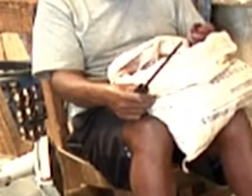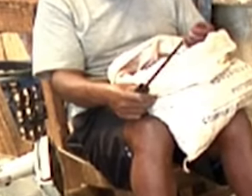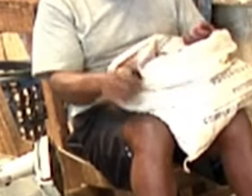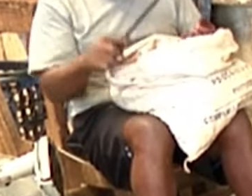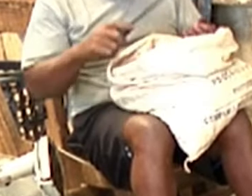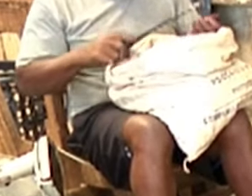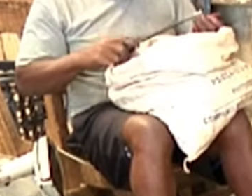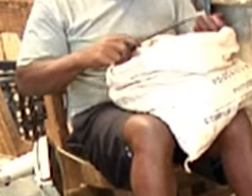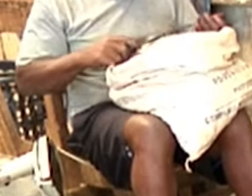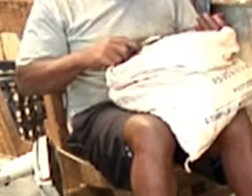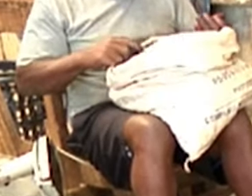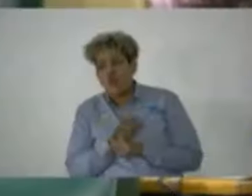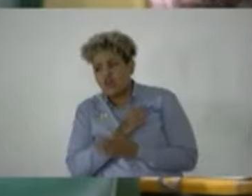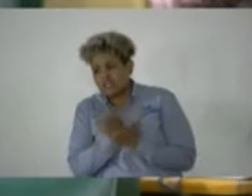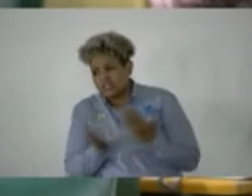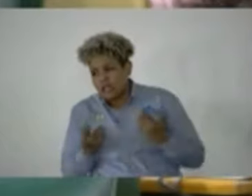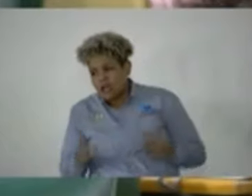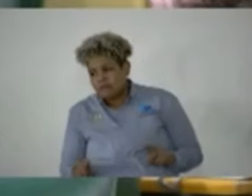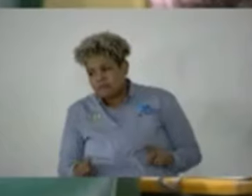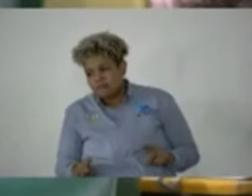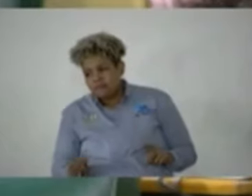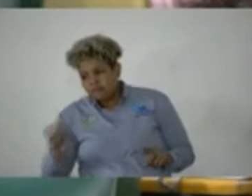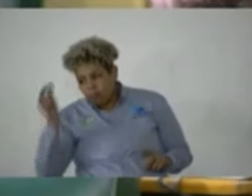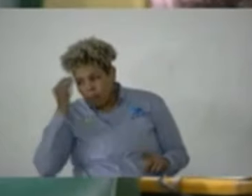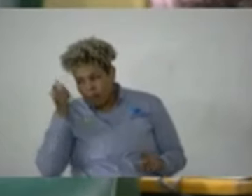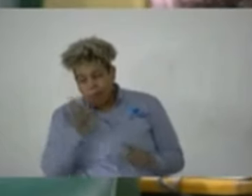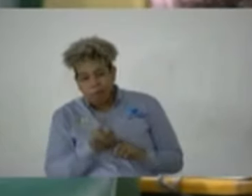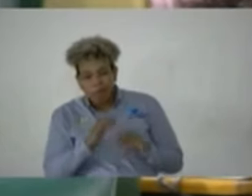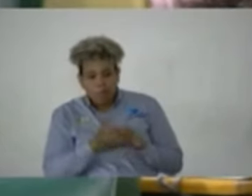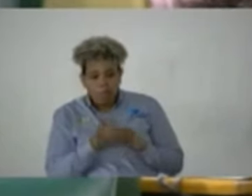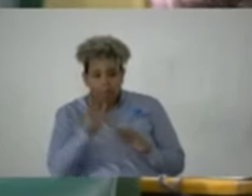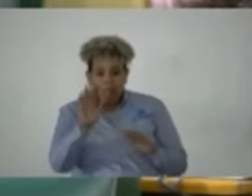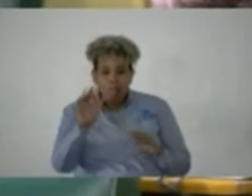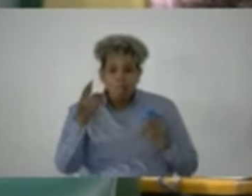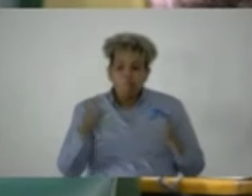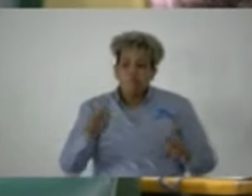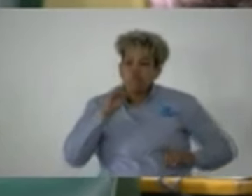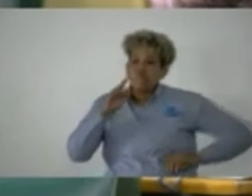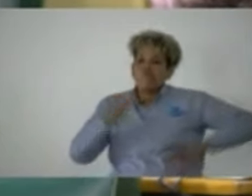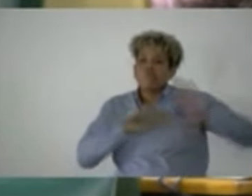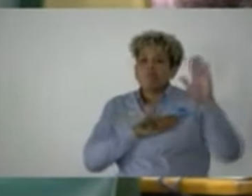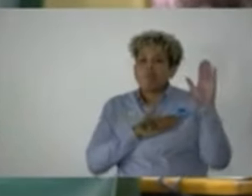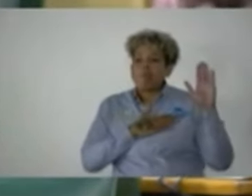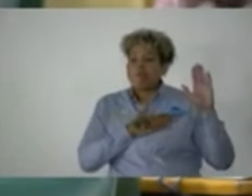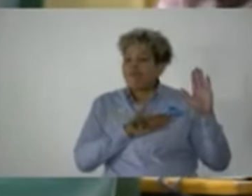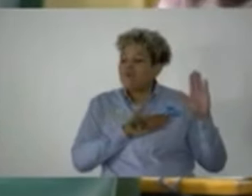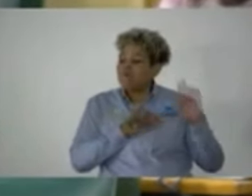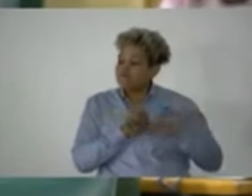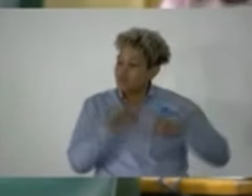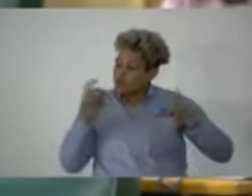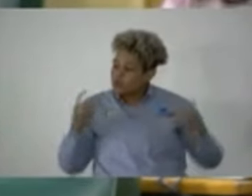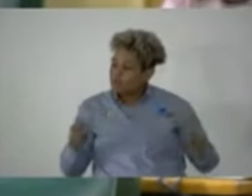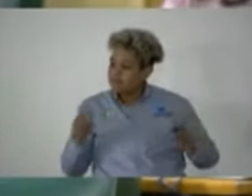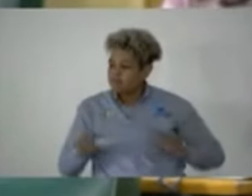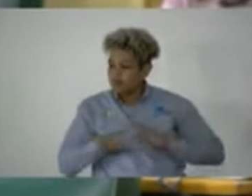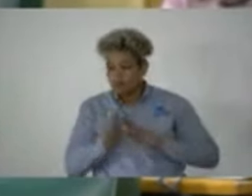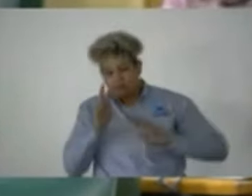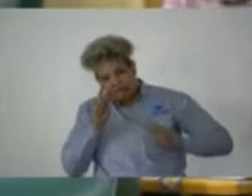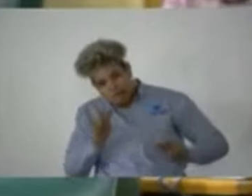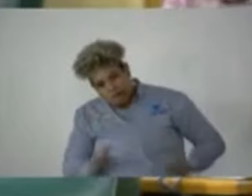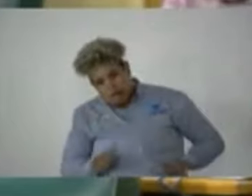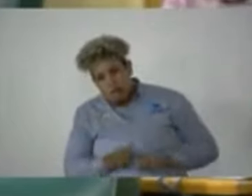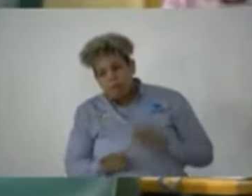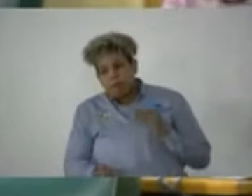help protect Jamaican farmers. The government of Jamaica is committed to quickly reviewing